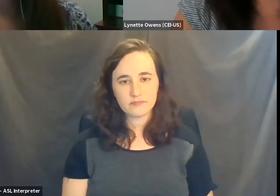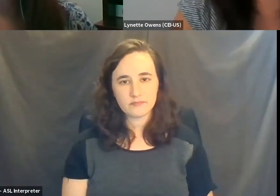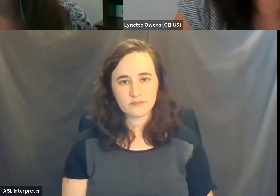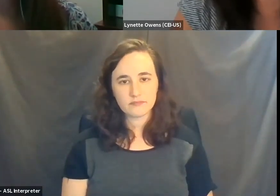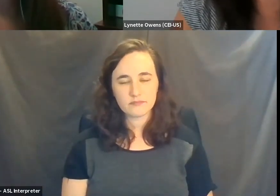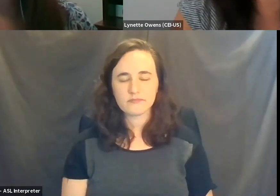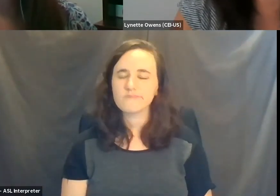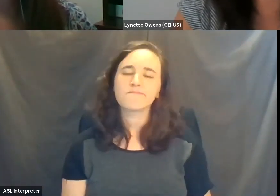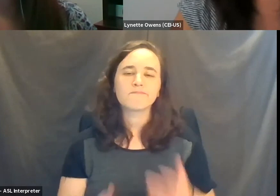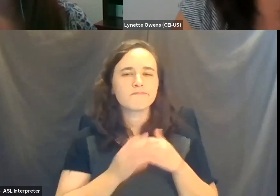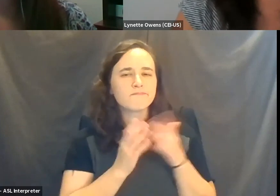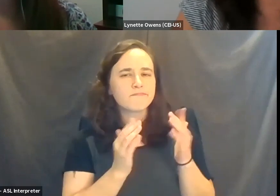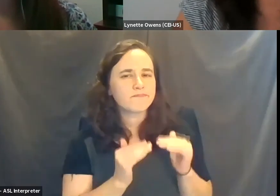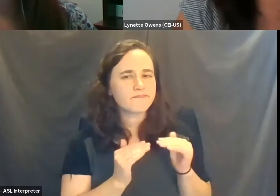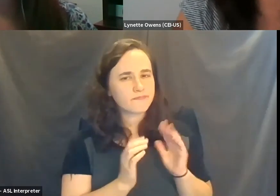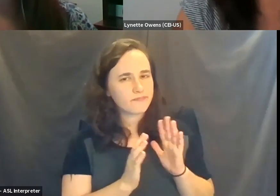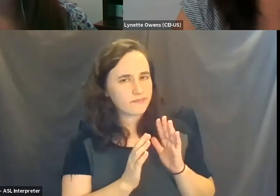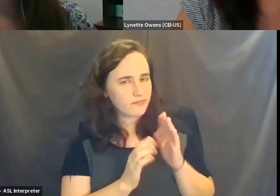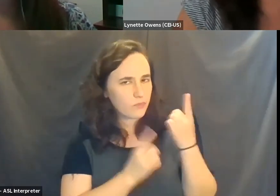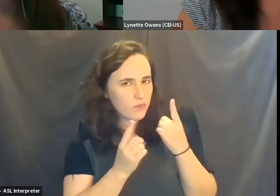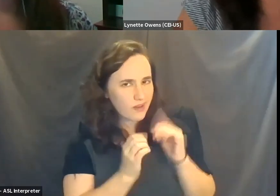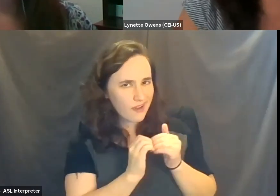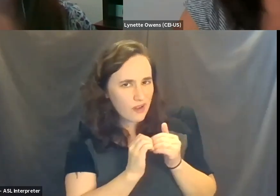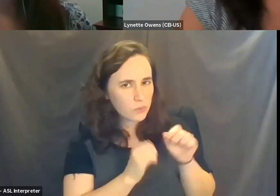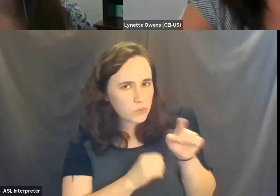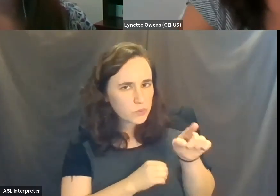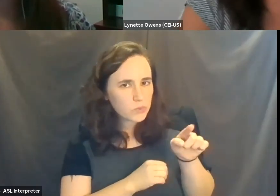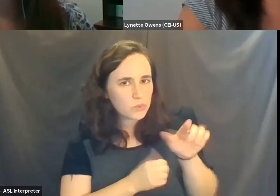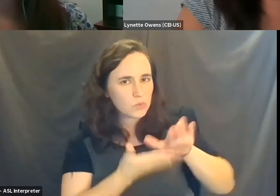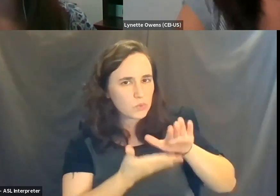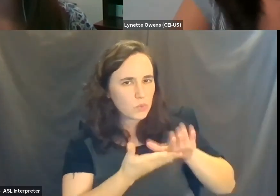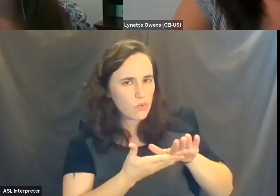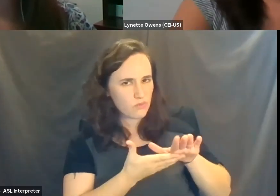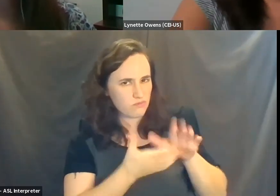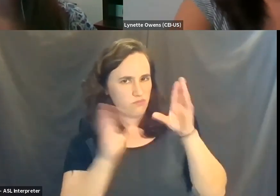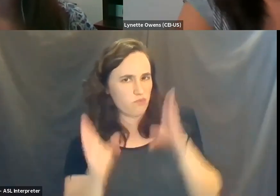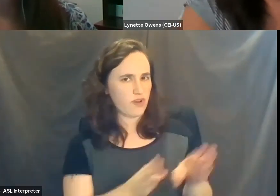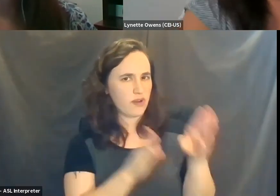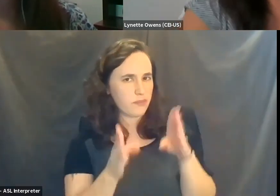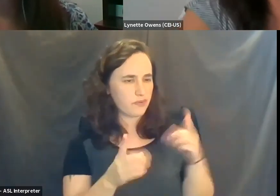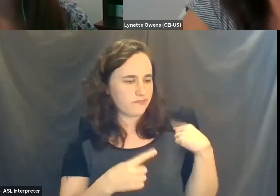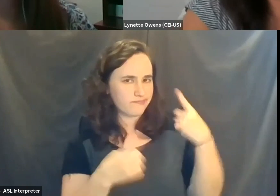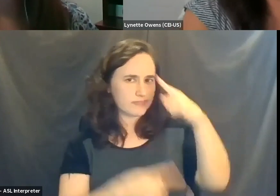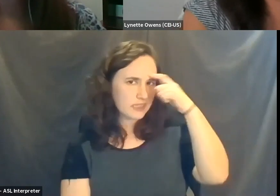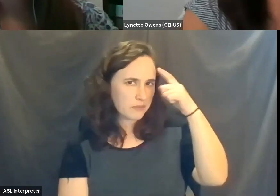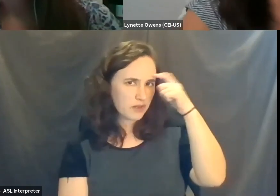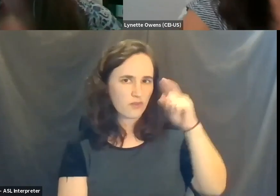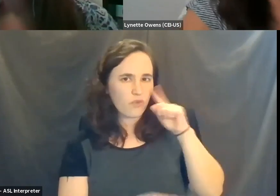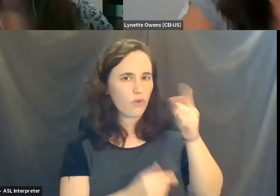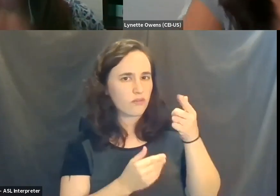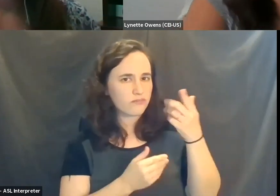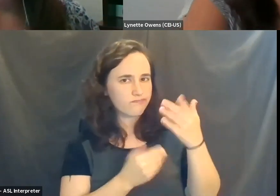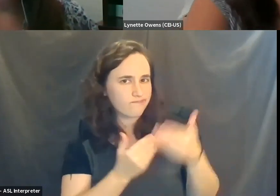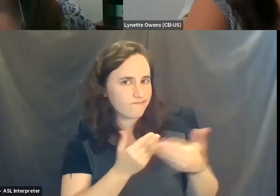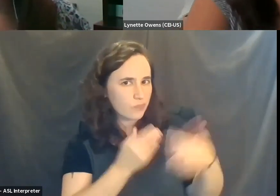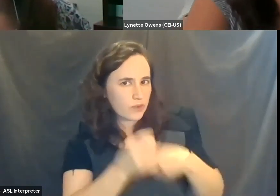How have you and your school been preparing this summer for the upcoming year? And when does that